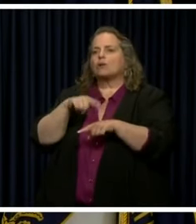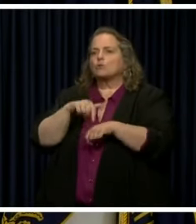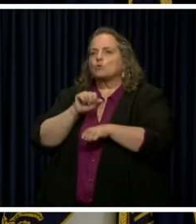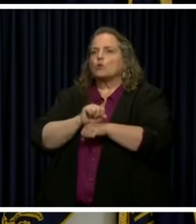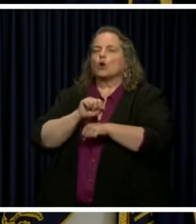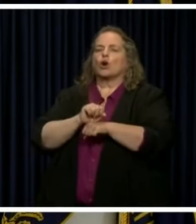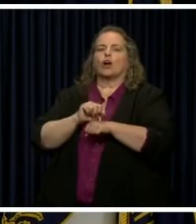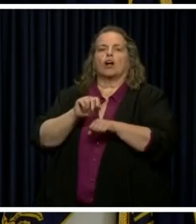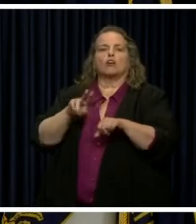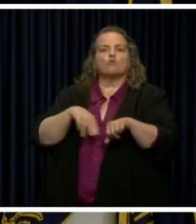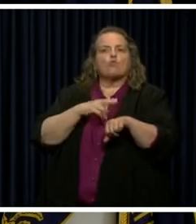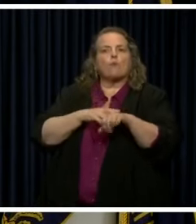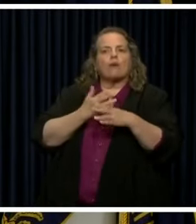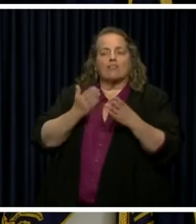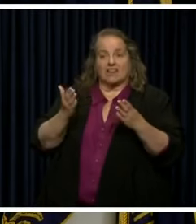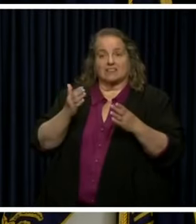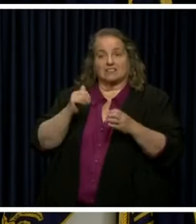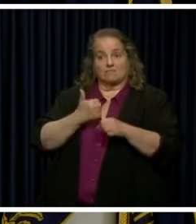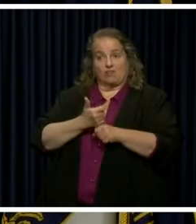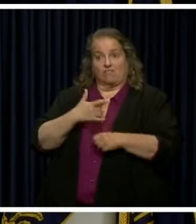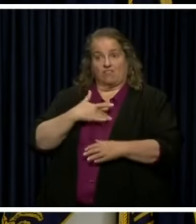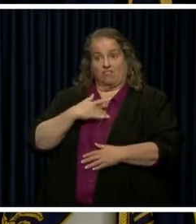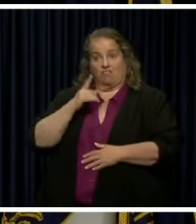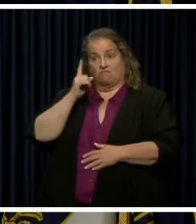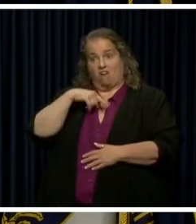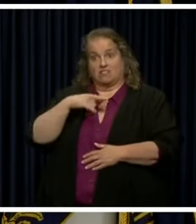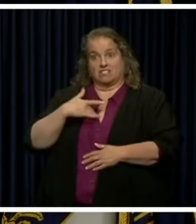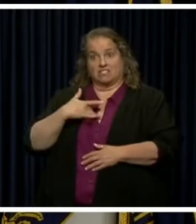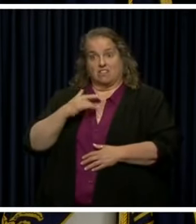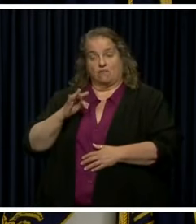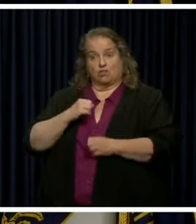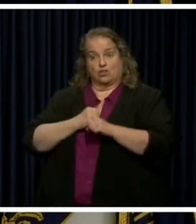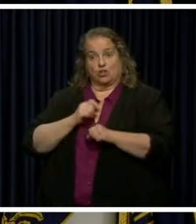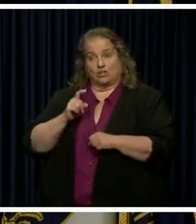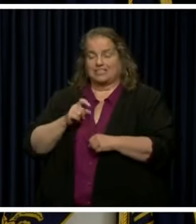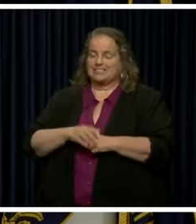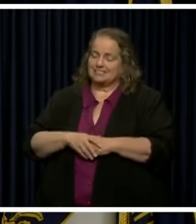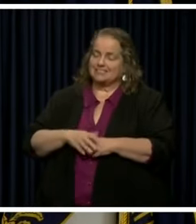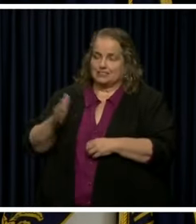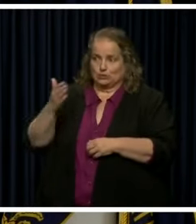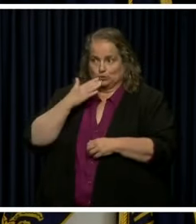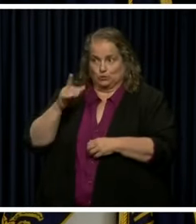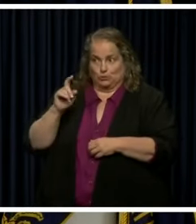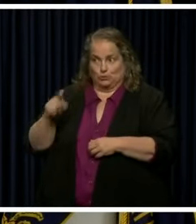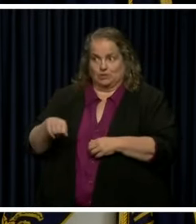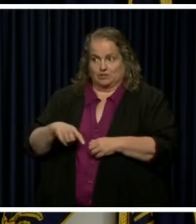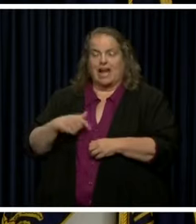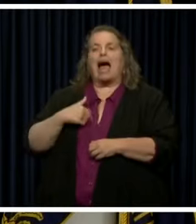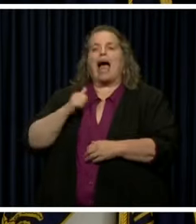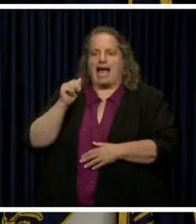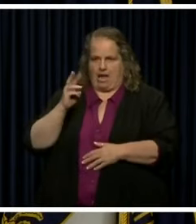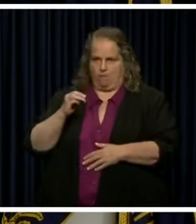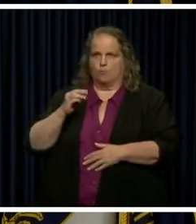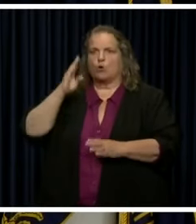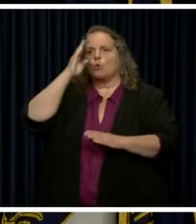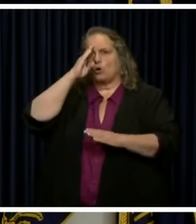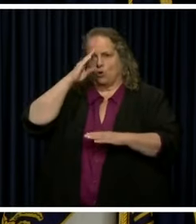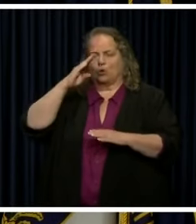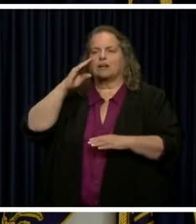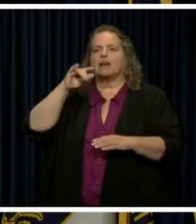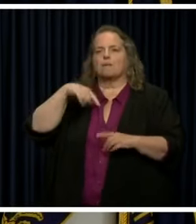question. Catherine's asked, I'm worried about a false sense of security out there. I am. I'm worried that summer's